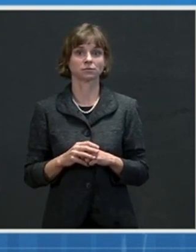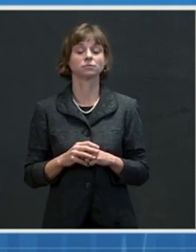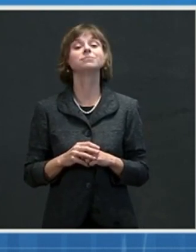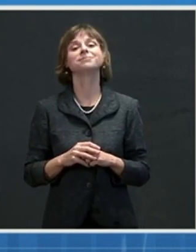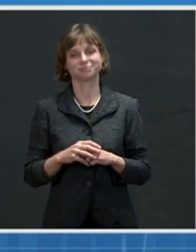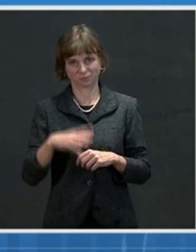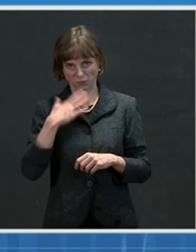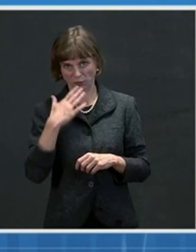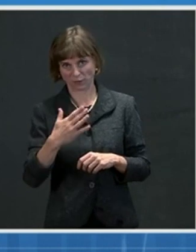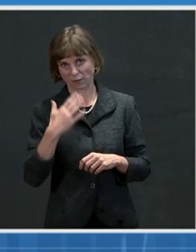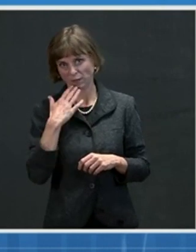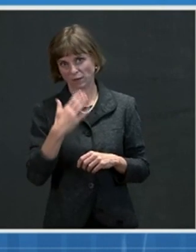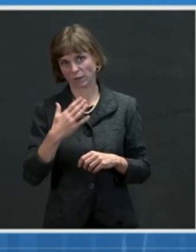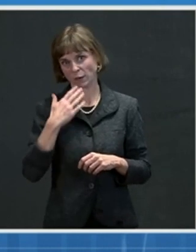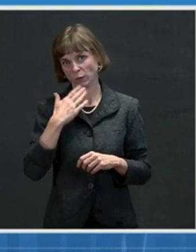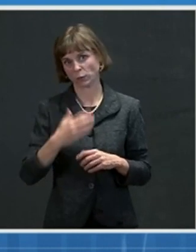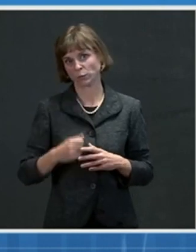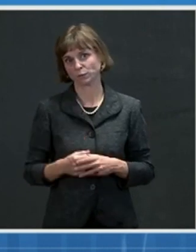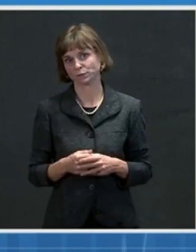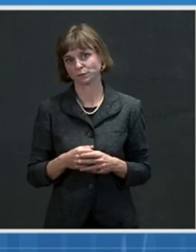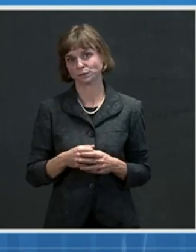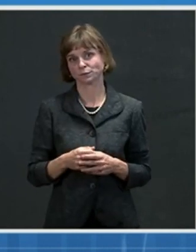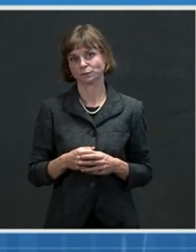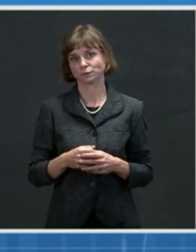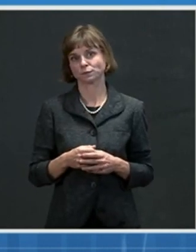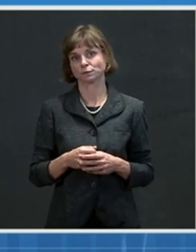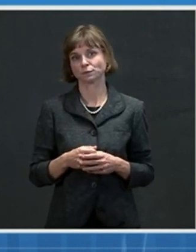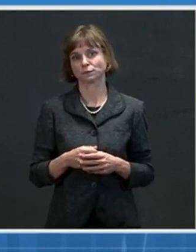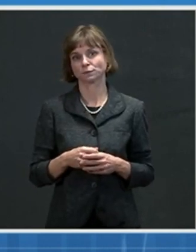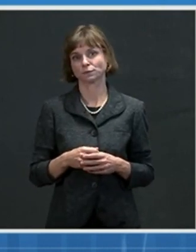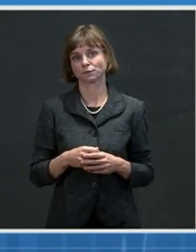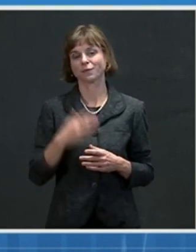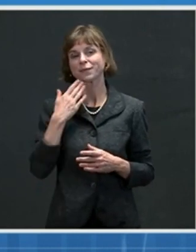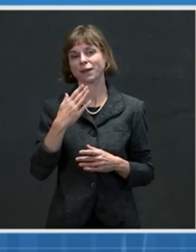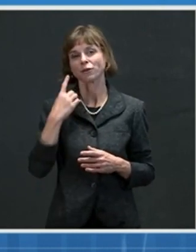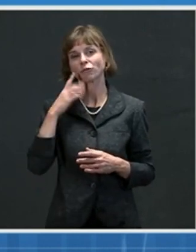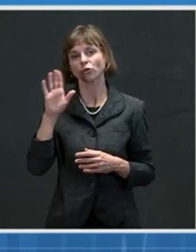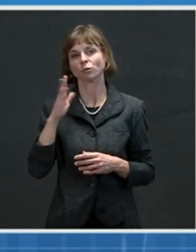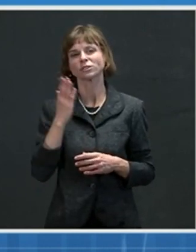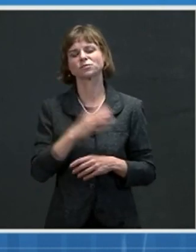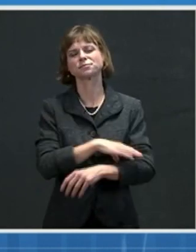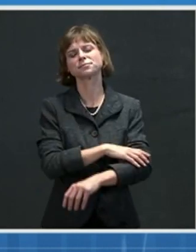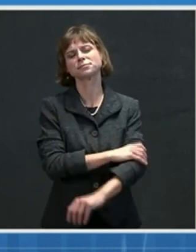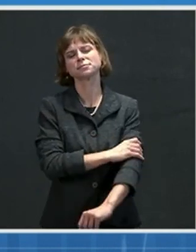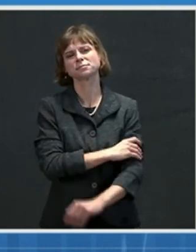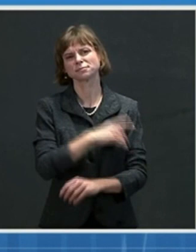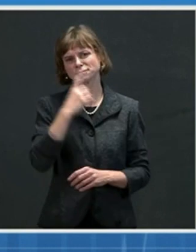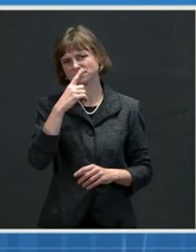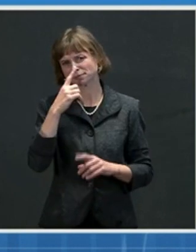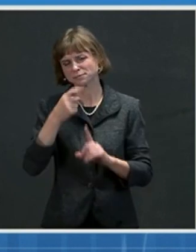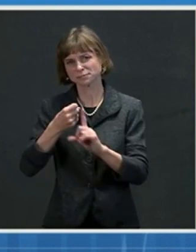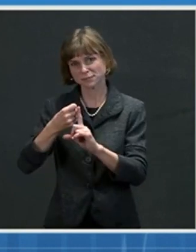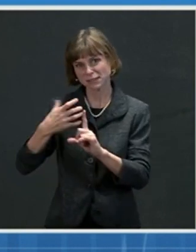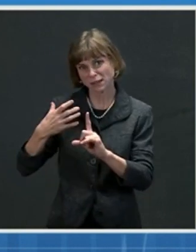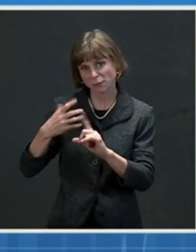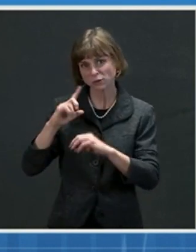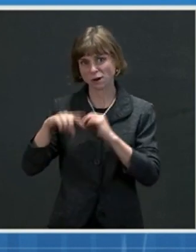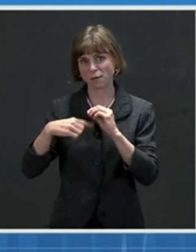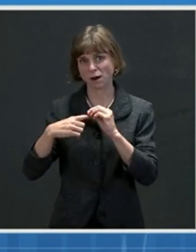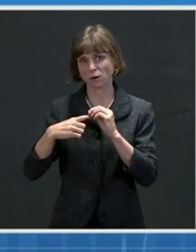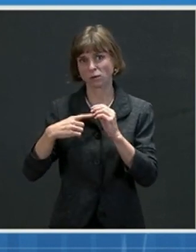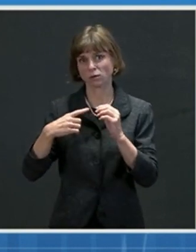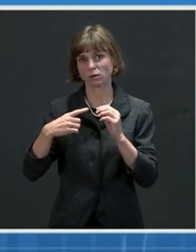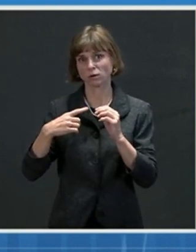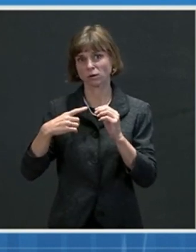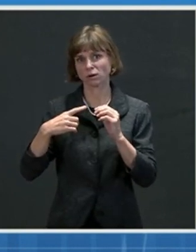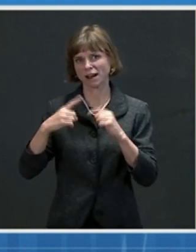Thank you so much for putting on this this presentation. Can you talk to me a little bit more, or just elaborate on the points about